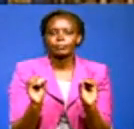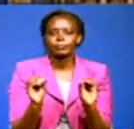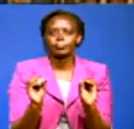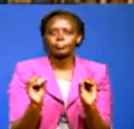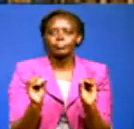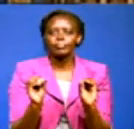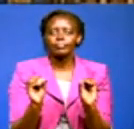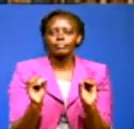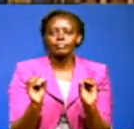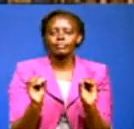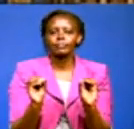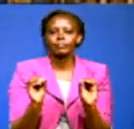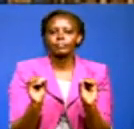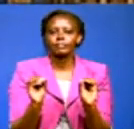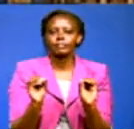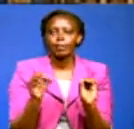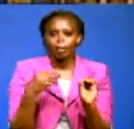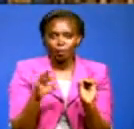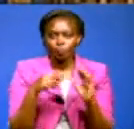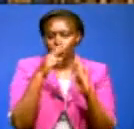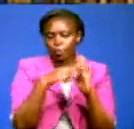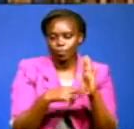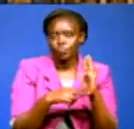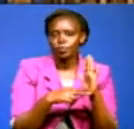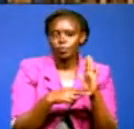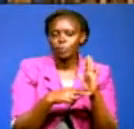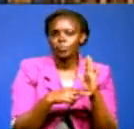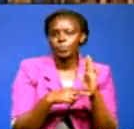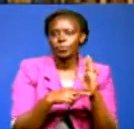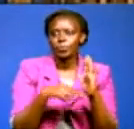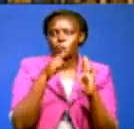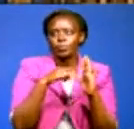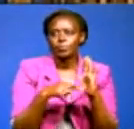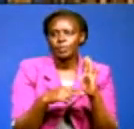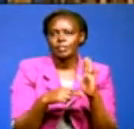raise them, please. If you read at the fourth